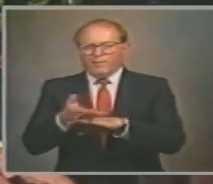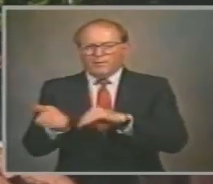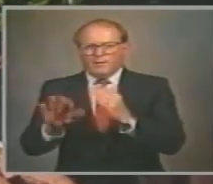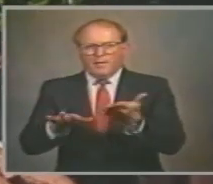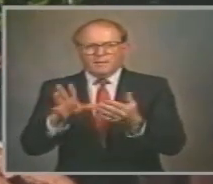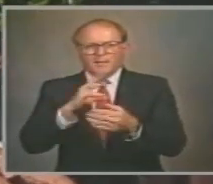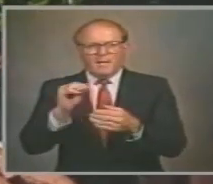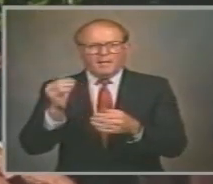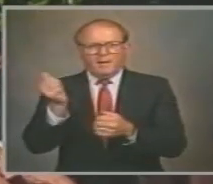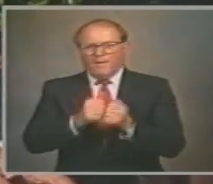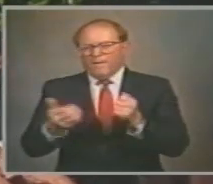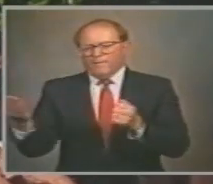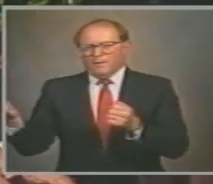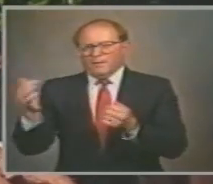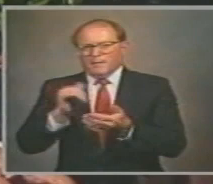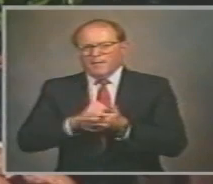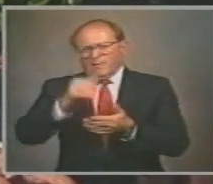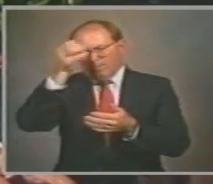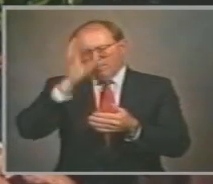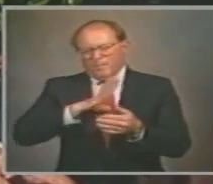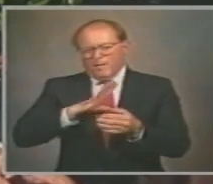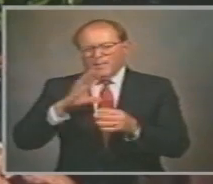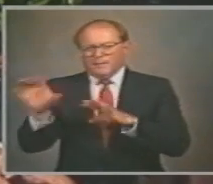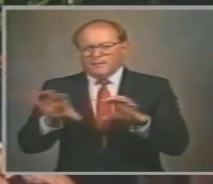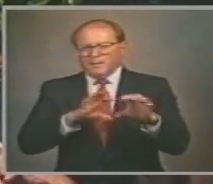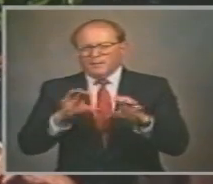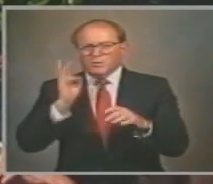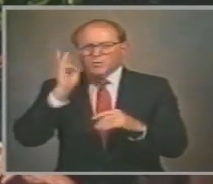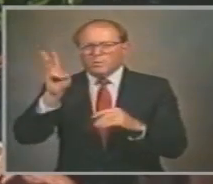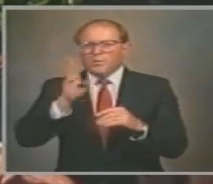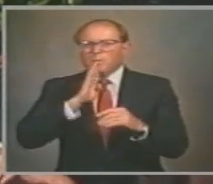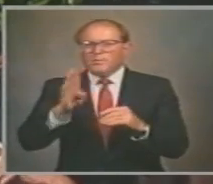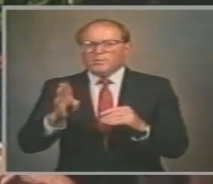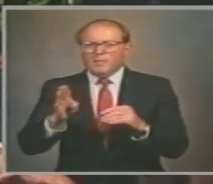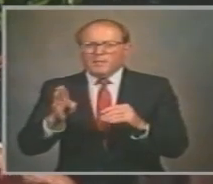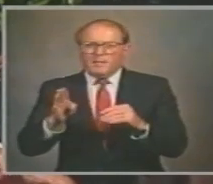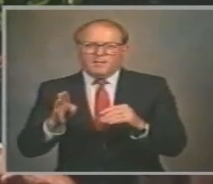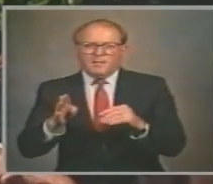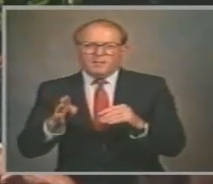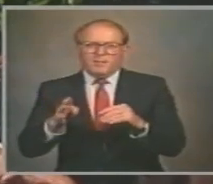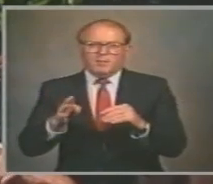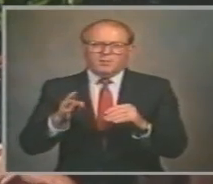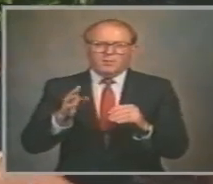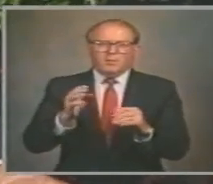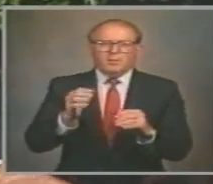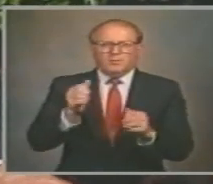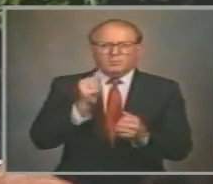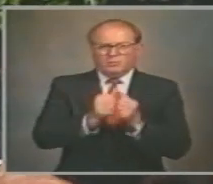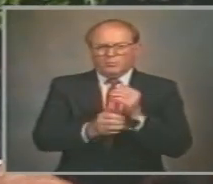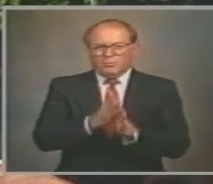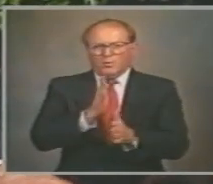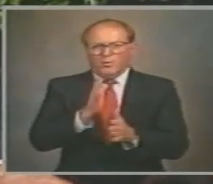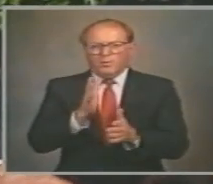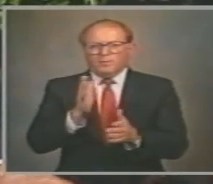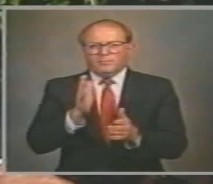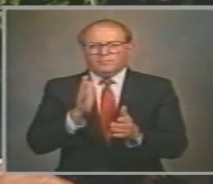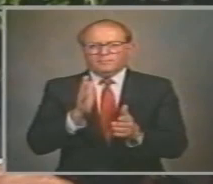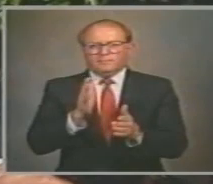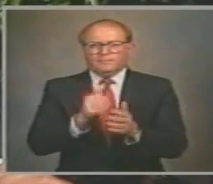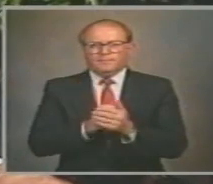man's achievements must inevitably be buried beneath the debris of a universe in ruins.